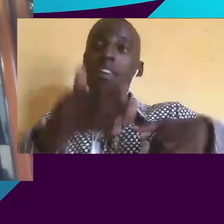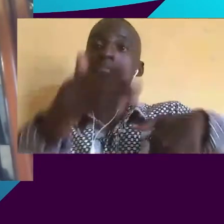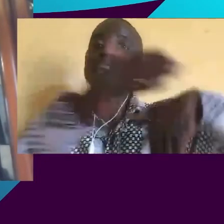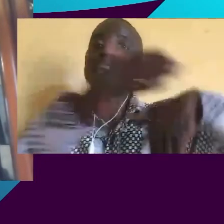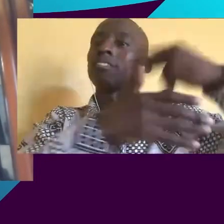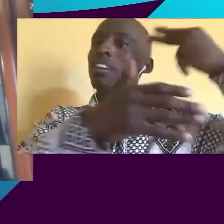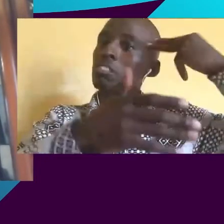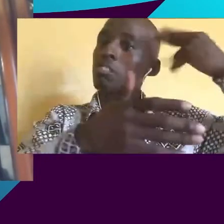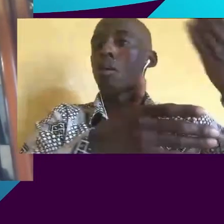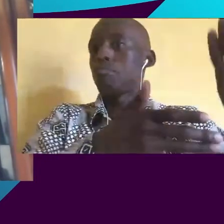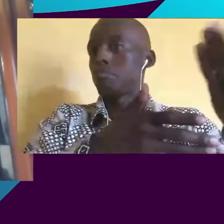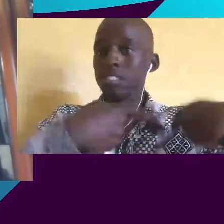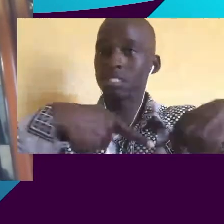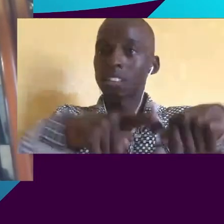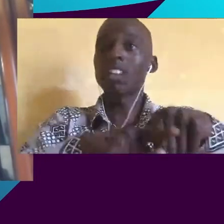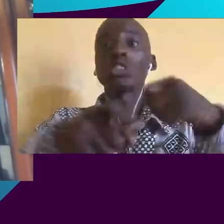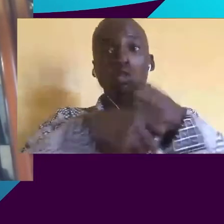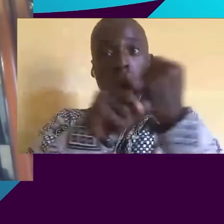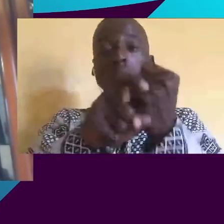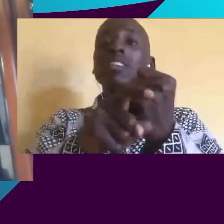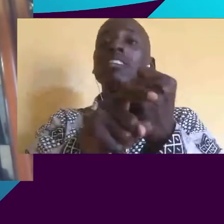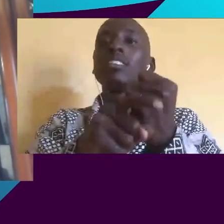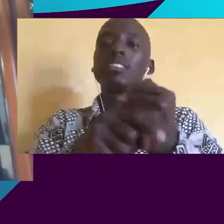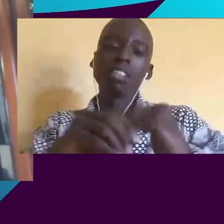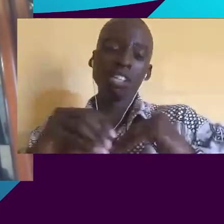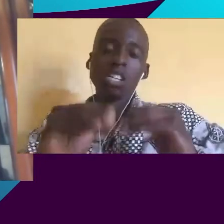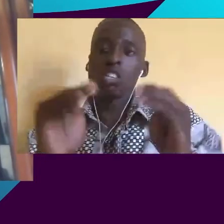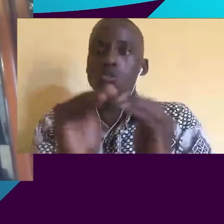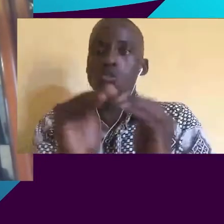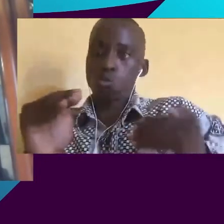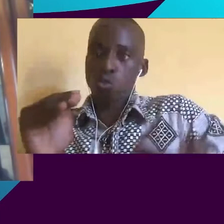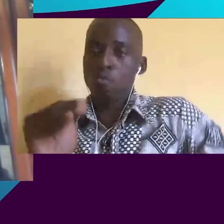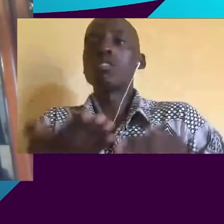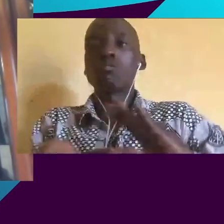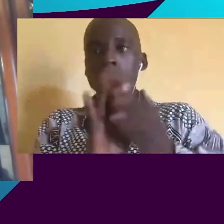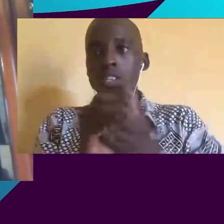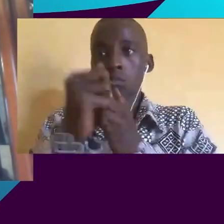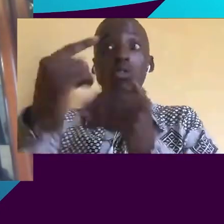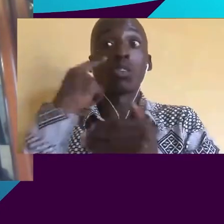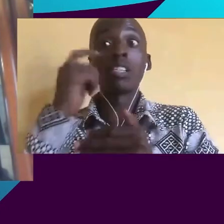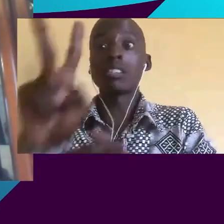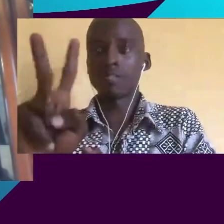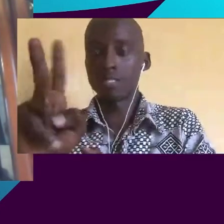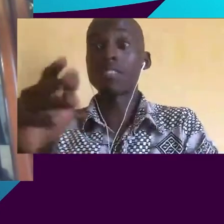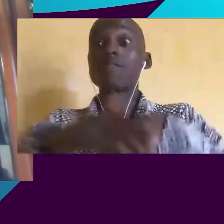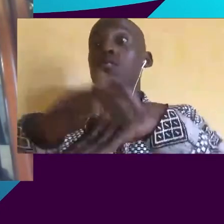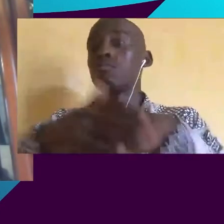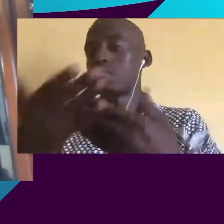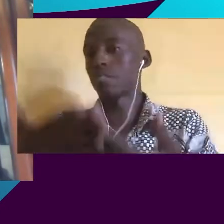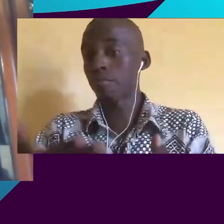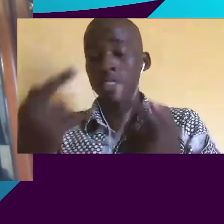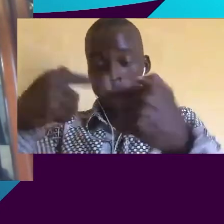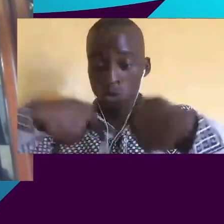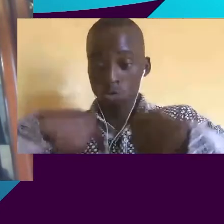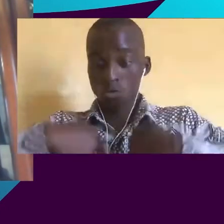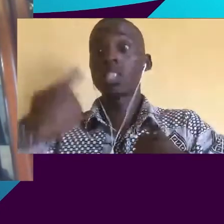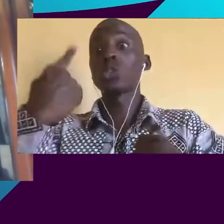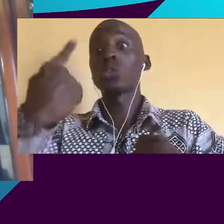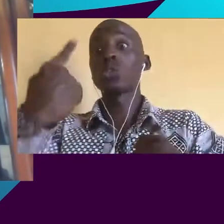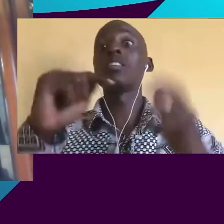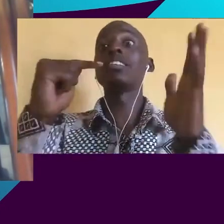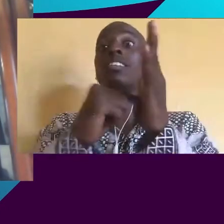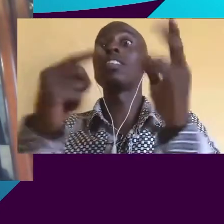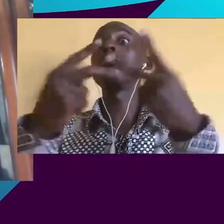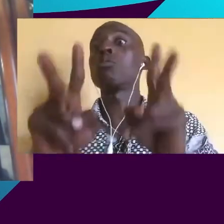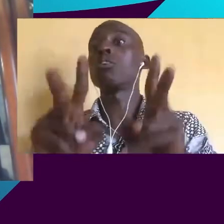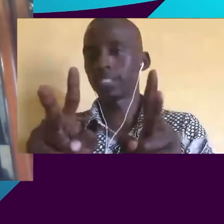to make these small ladies to become what you want to watch on the TV, okay? So to me, that's one of the starting things. And then there